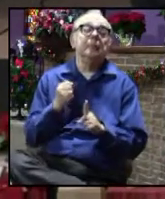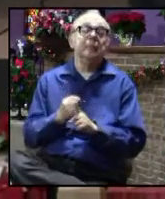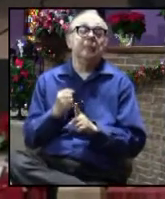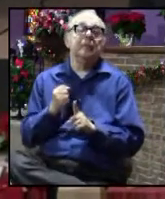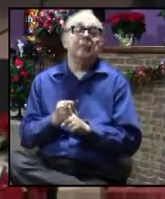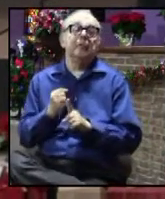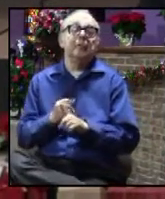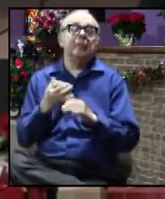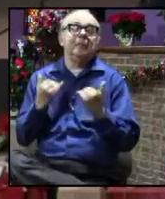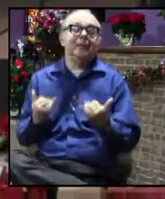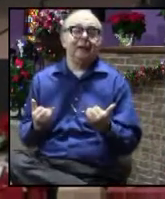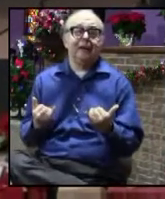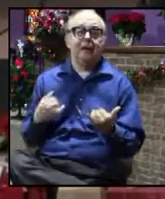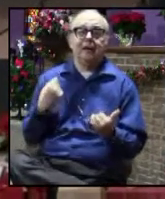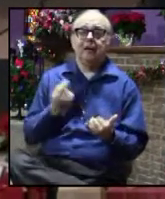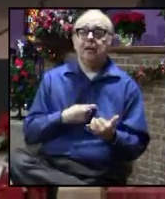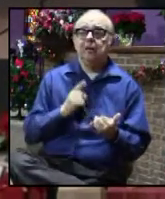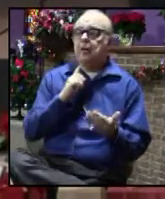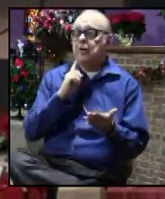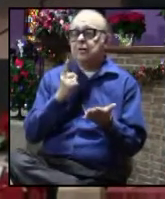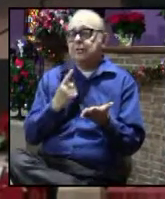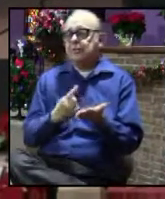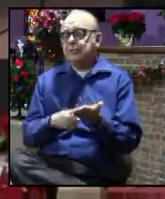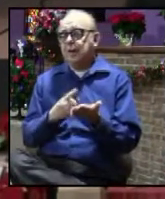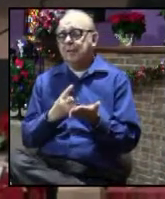today, we're going to talk about